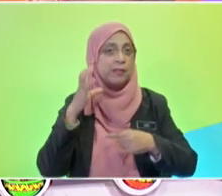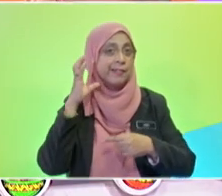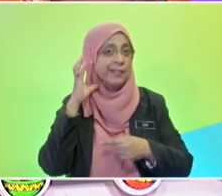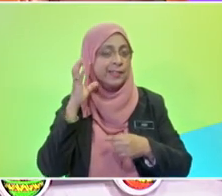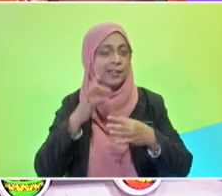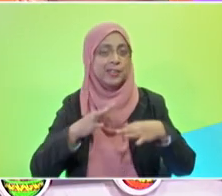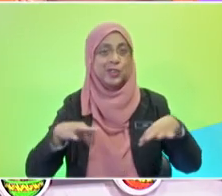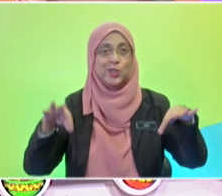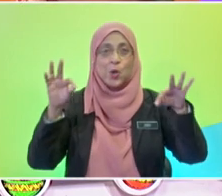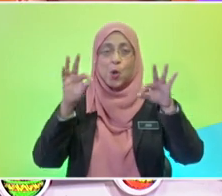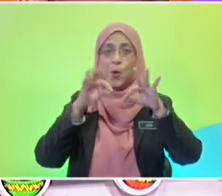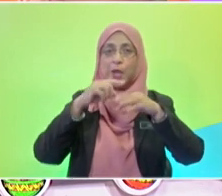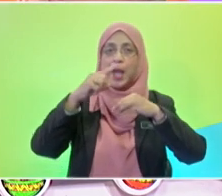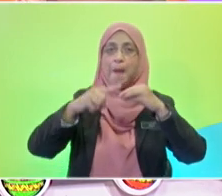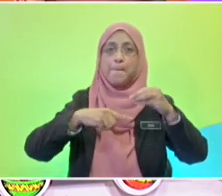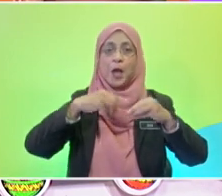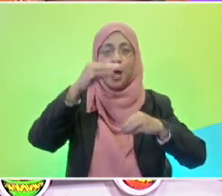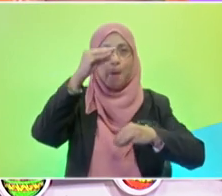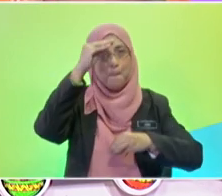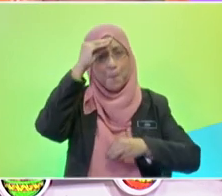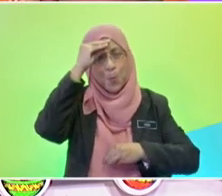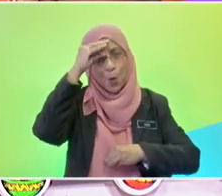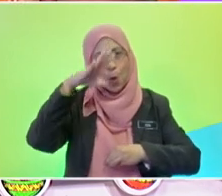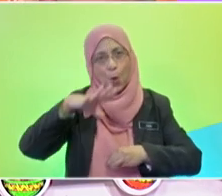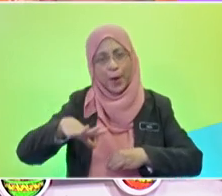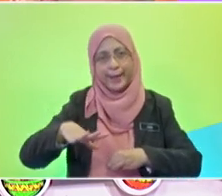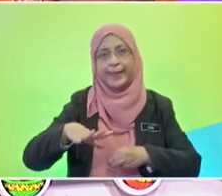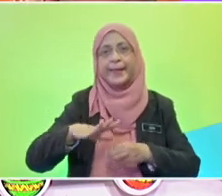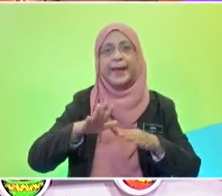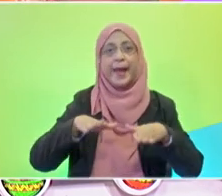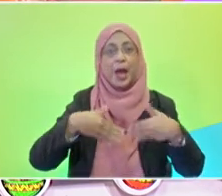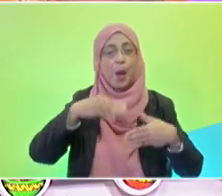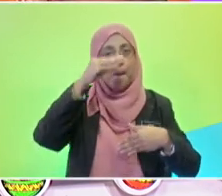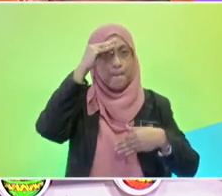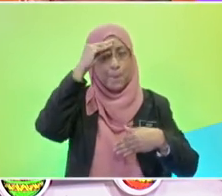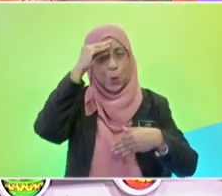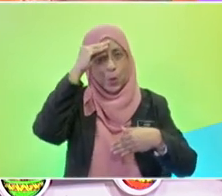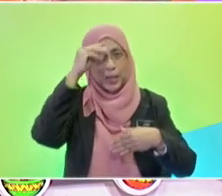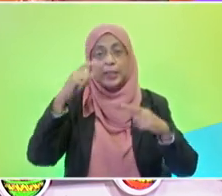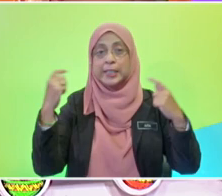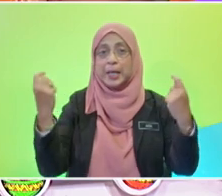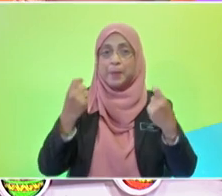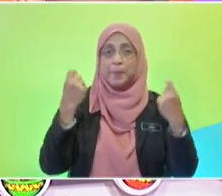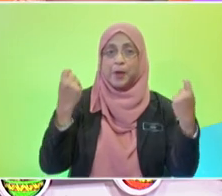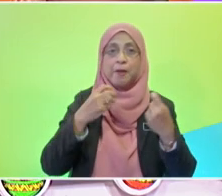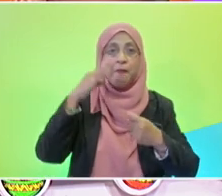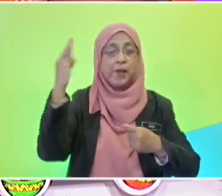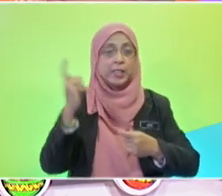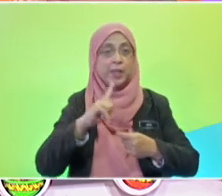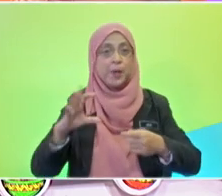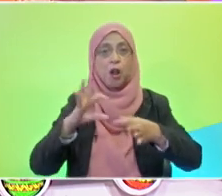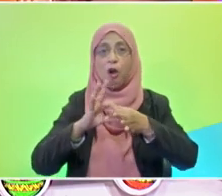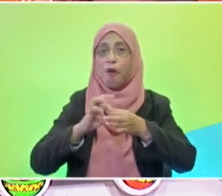story about a boy. About how a boy celebrates Festival of Lights with